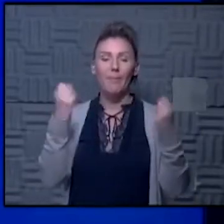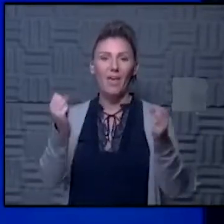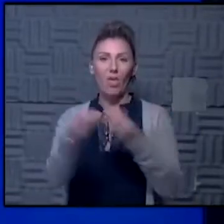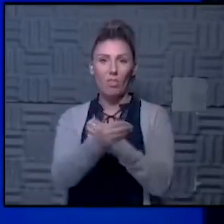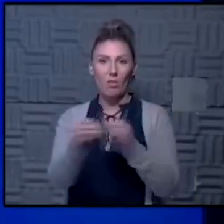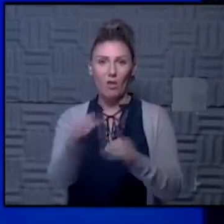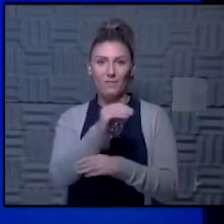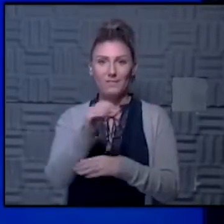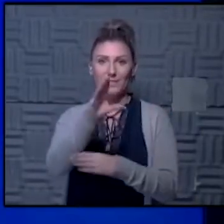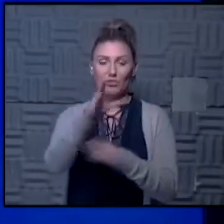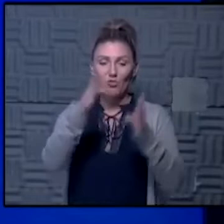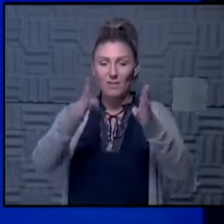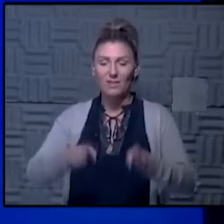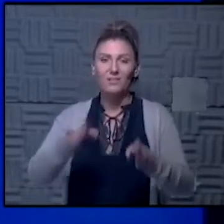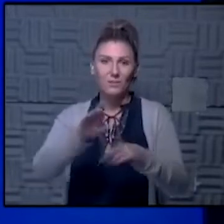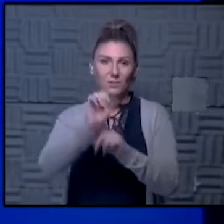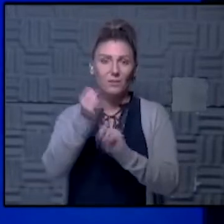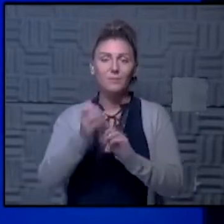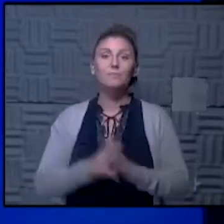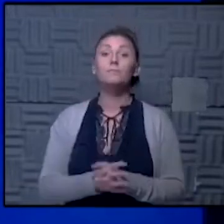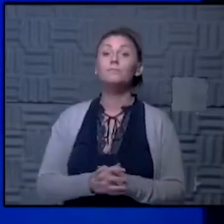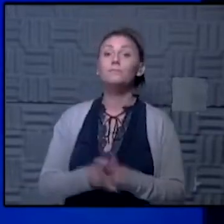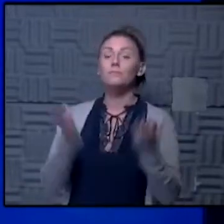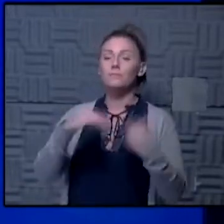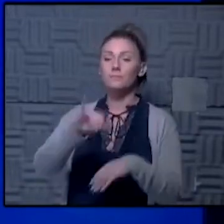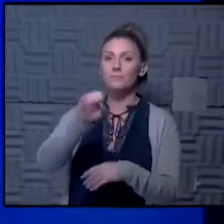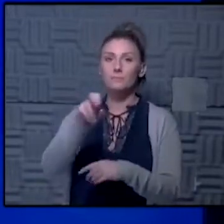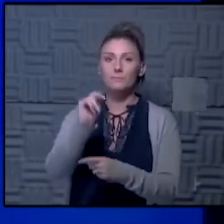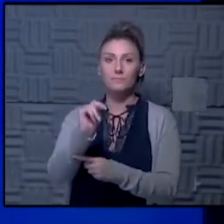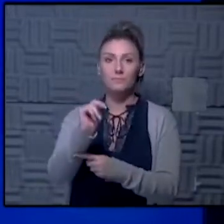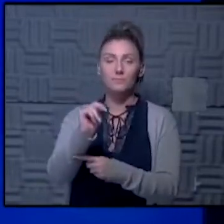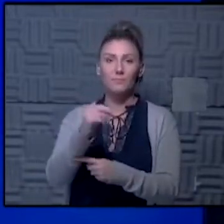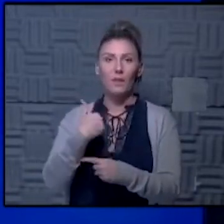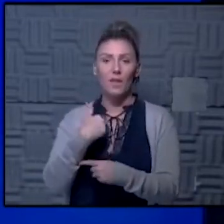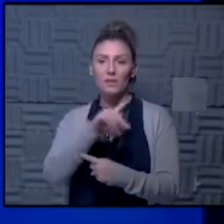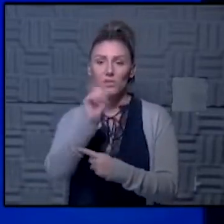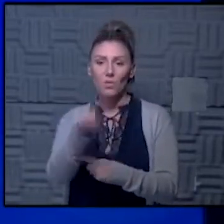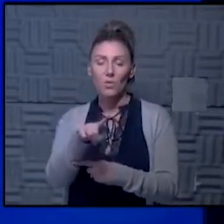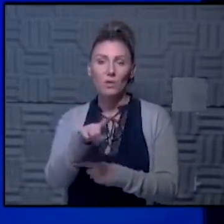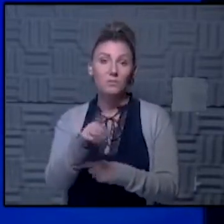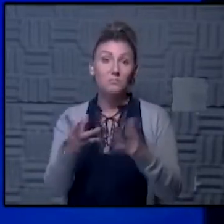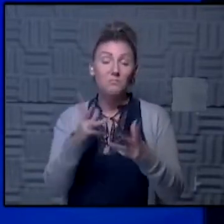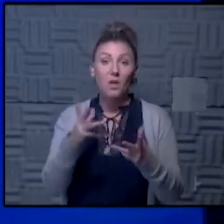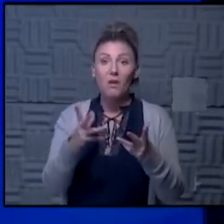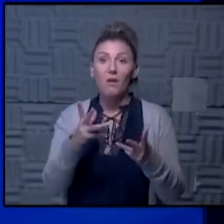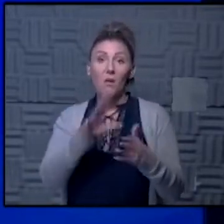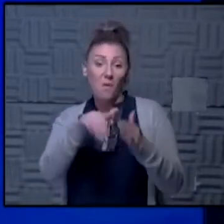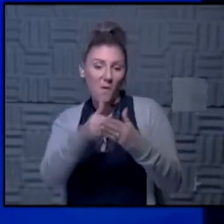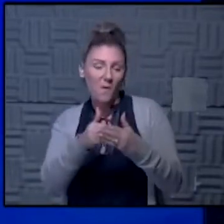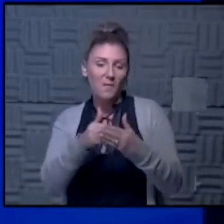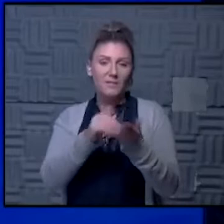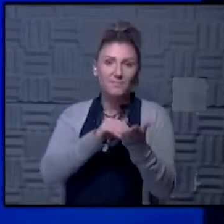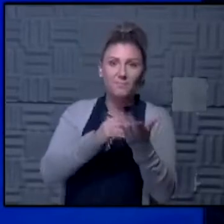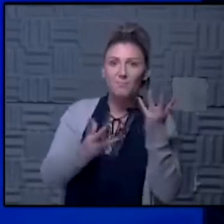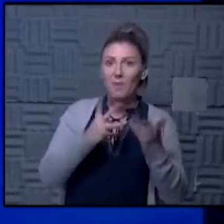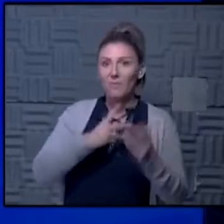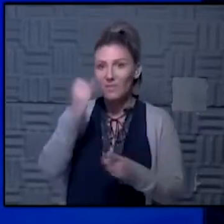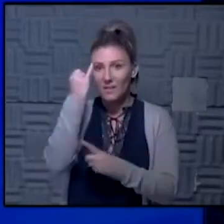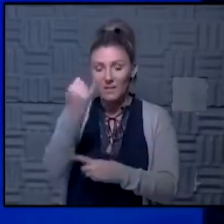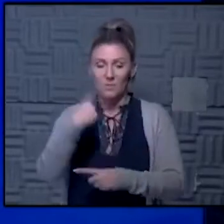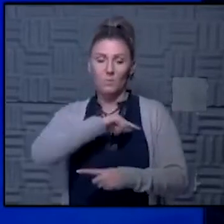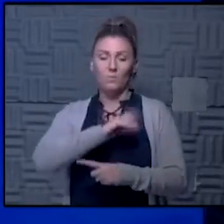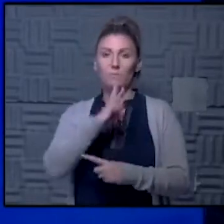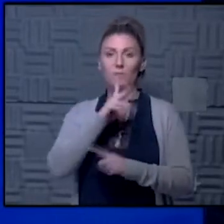should do in your individual case. Jen has a question that maybe all the doctors, including Dr. Harris, might have an idea. She said, we talk about